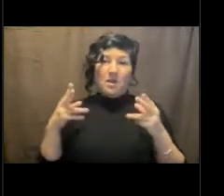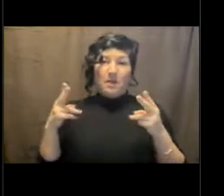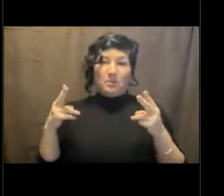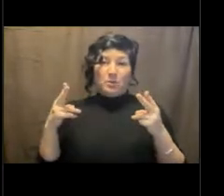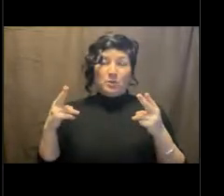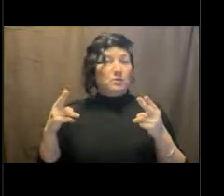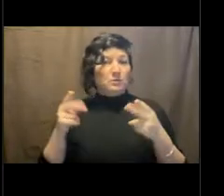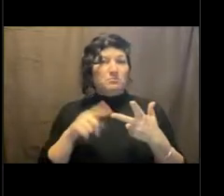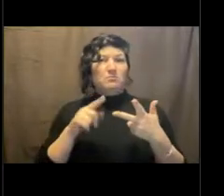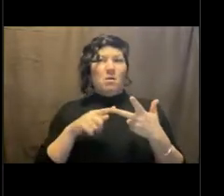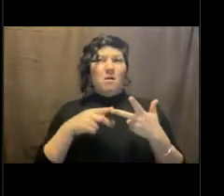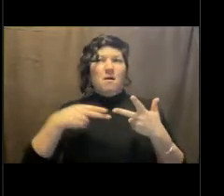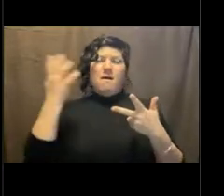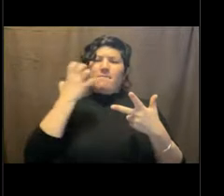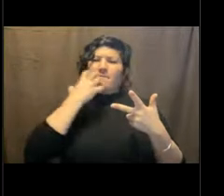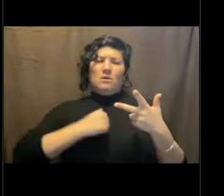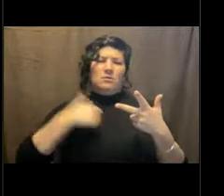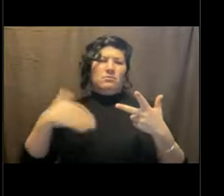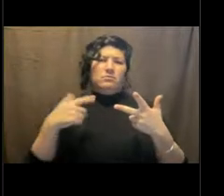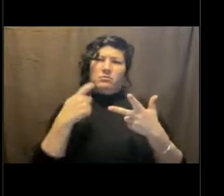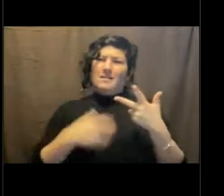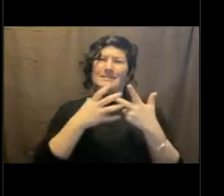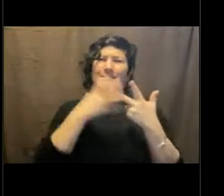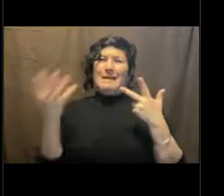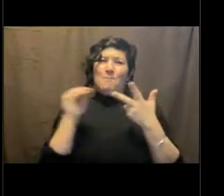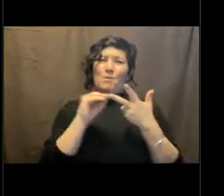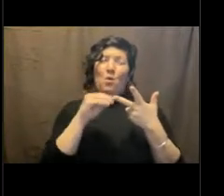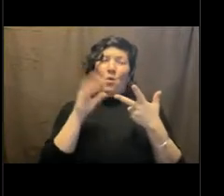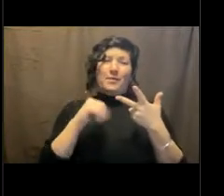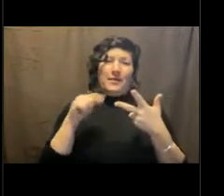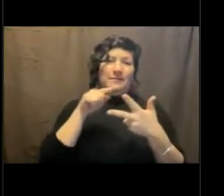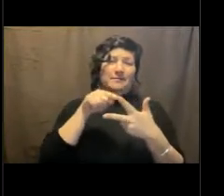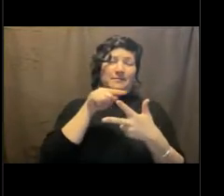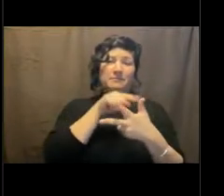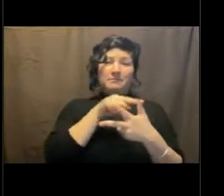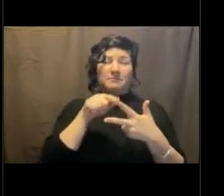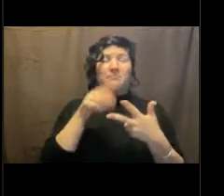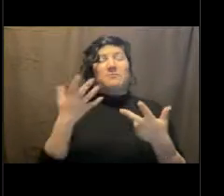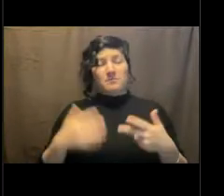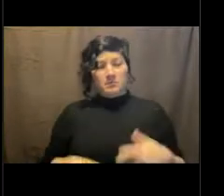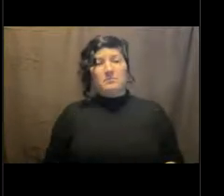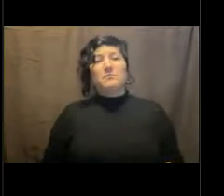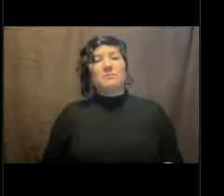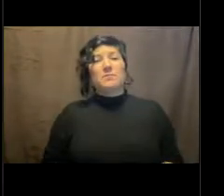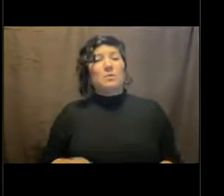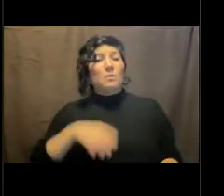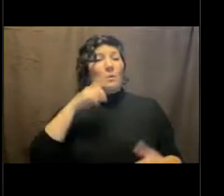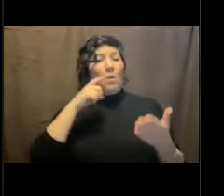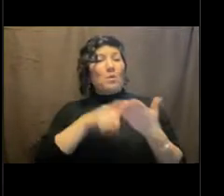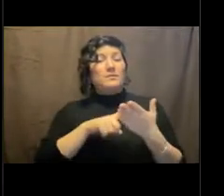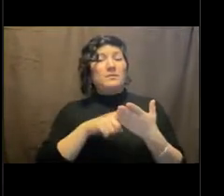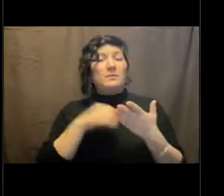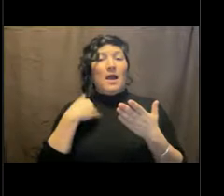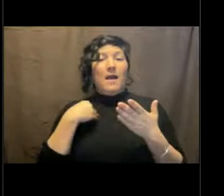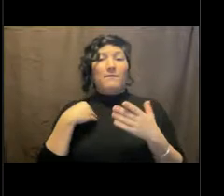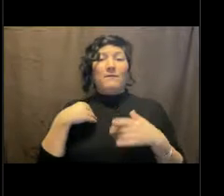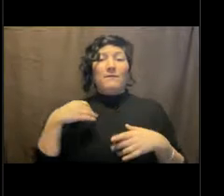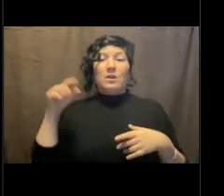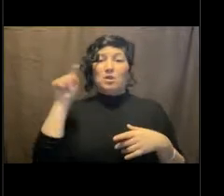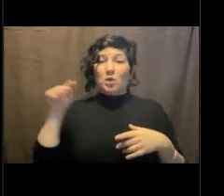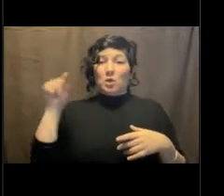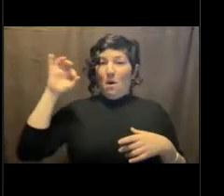valuable fish. It's costs much more to eat lobster than it does Atlantic croaker. So what you can see is that where there's these open circles, this